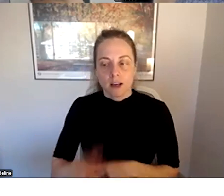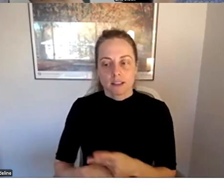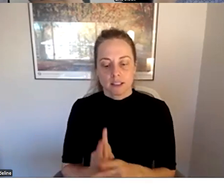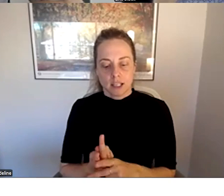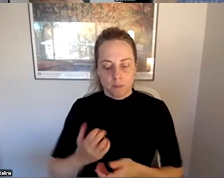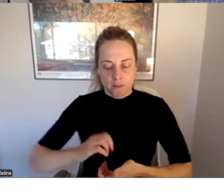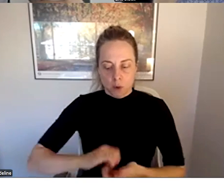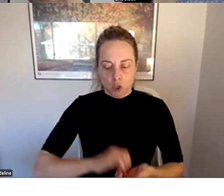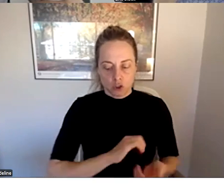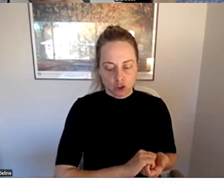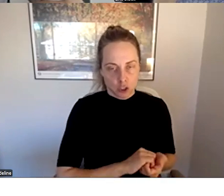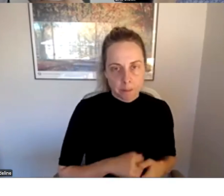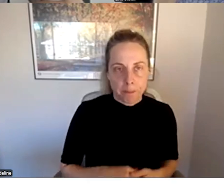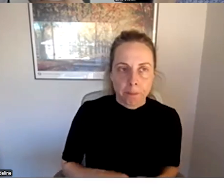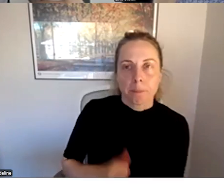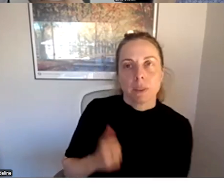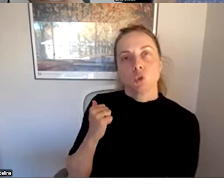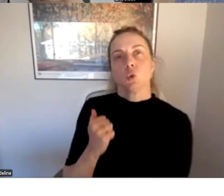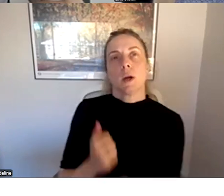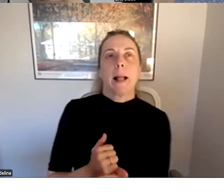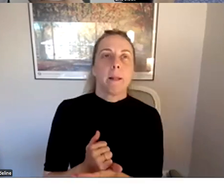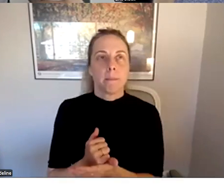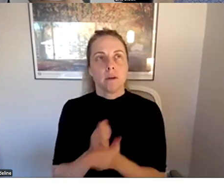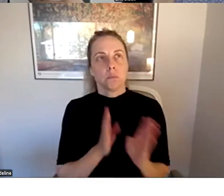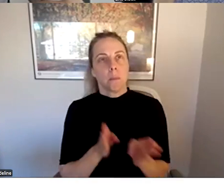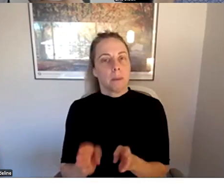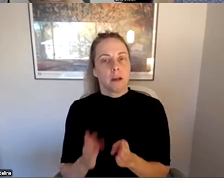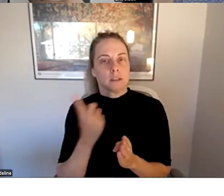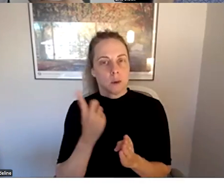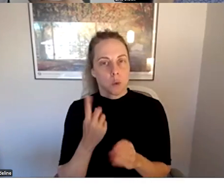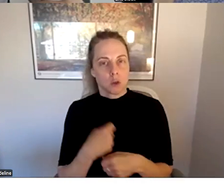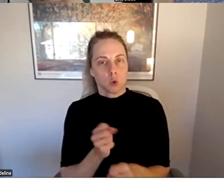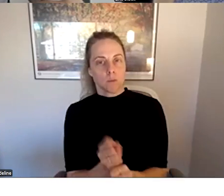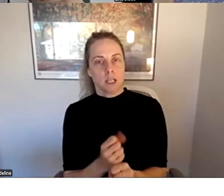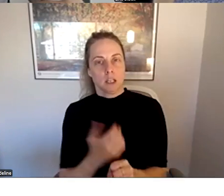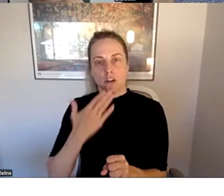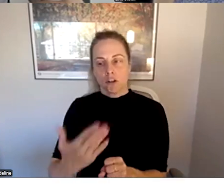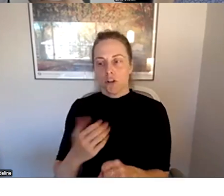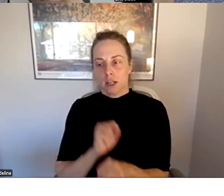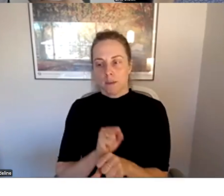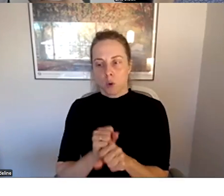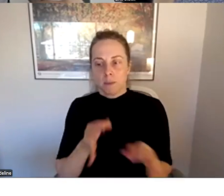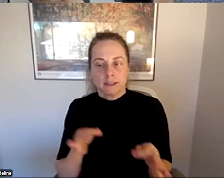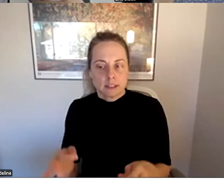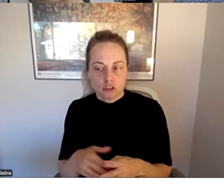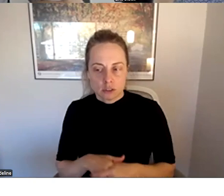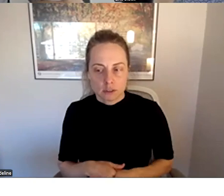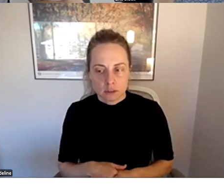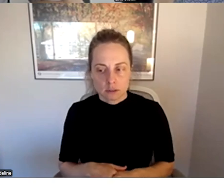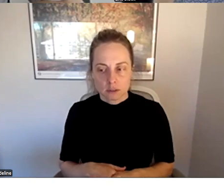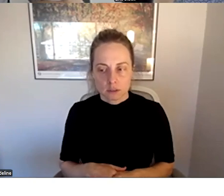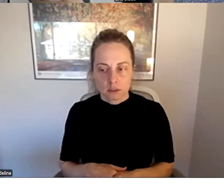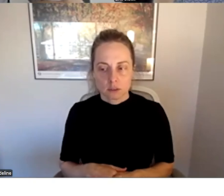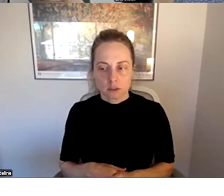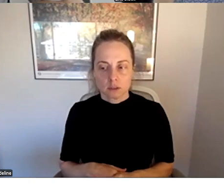that I think help to prepare someone to make a good employment decision. And then for us